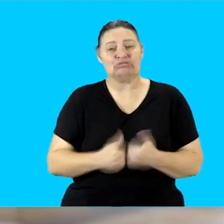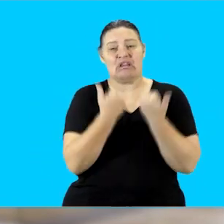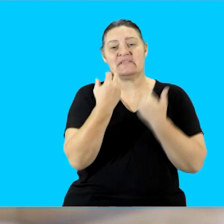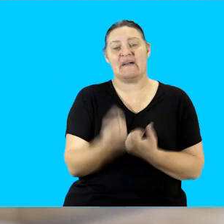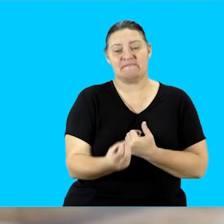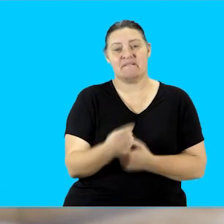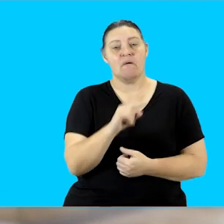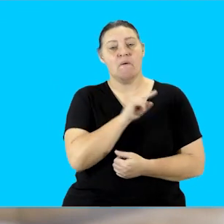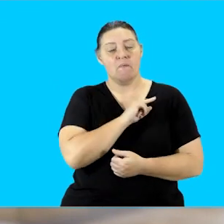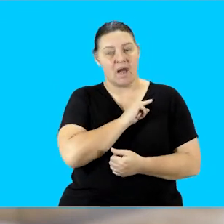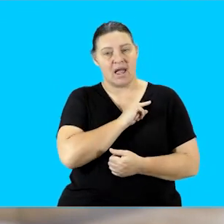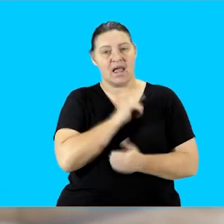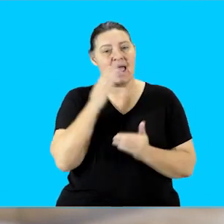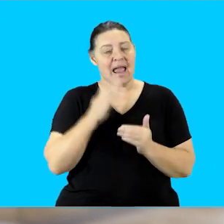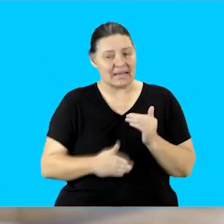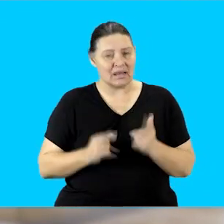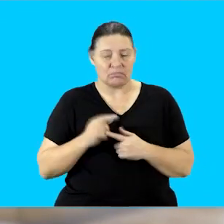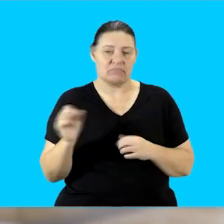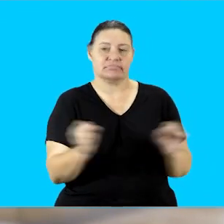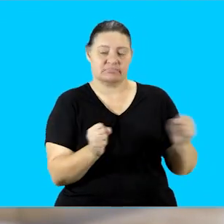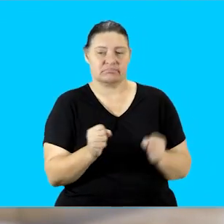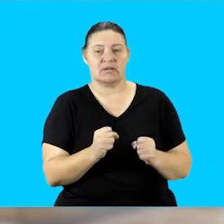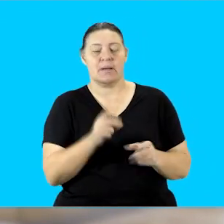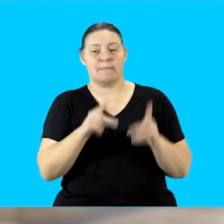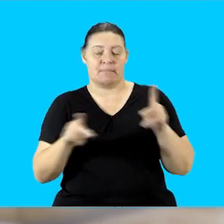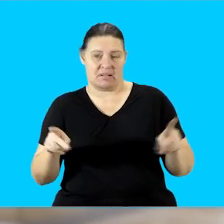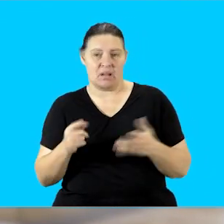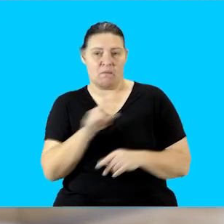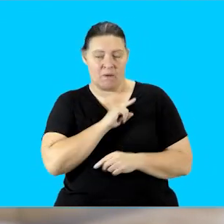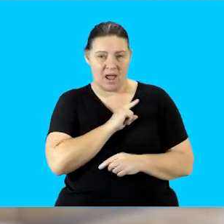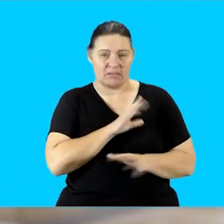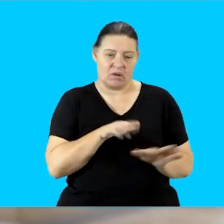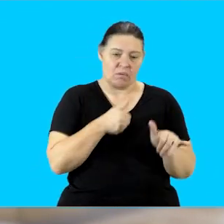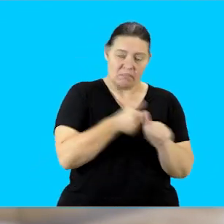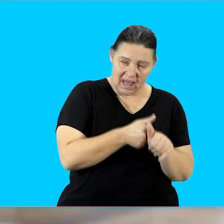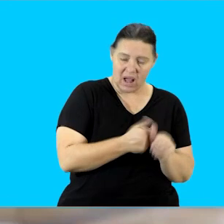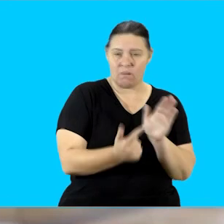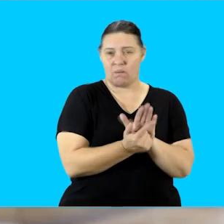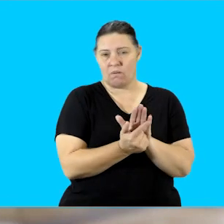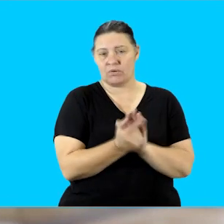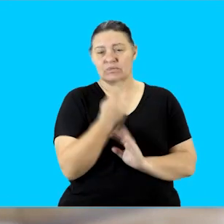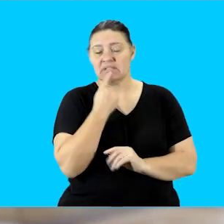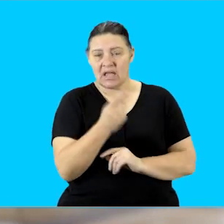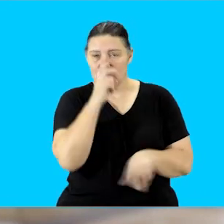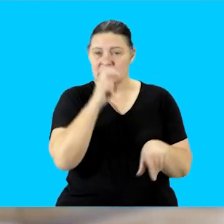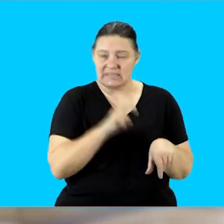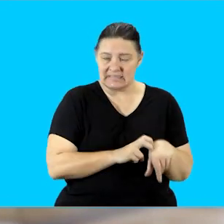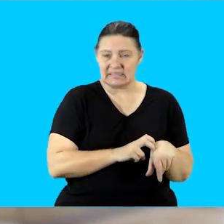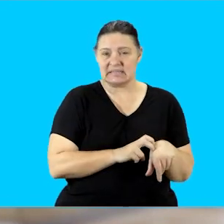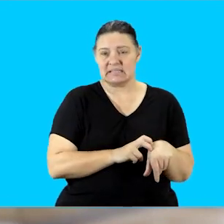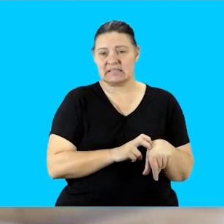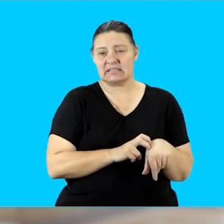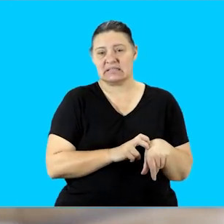be a challenge because you will end up doing what? You will end up employing people because you need to do what? To comply with legislation that says you need